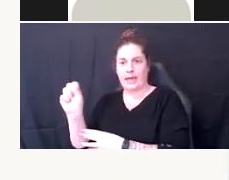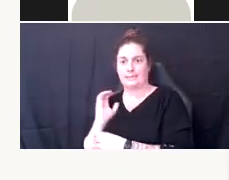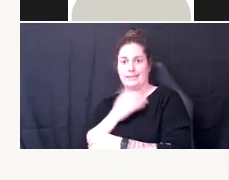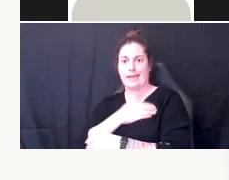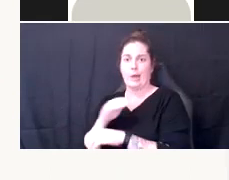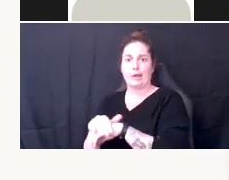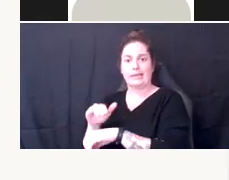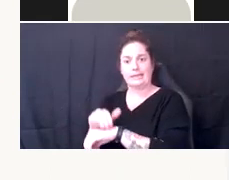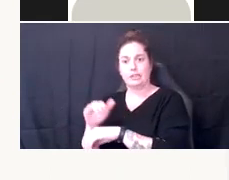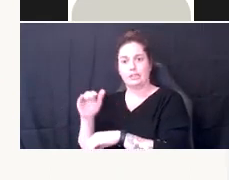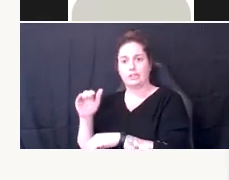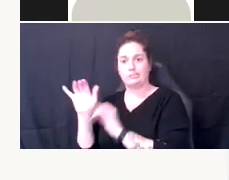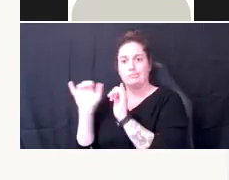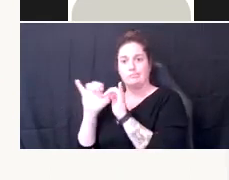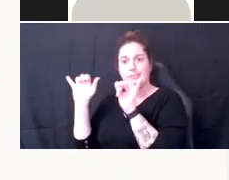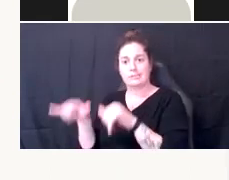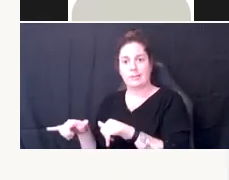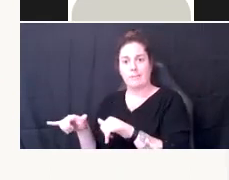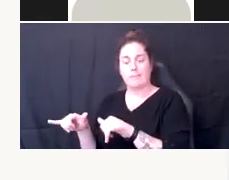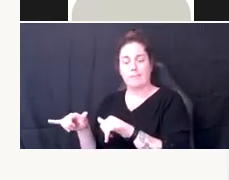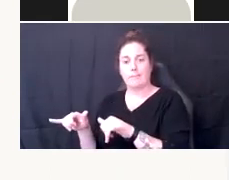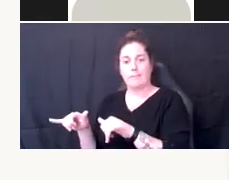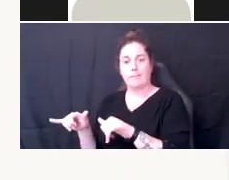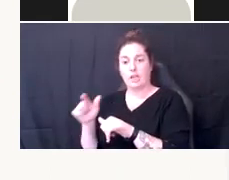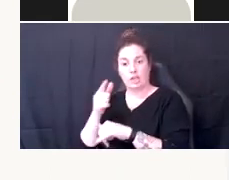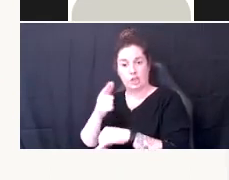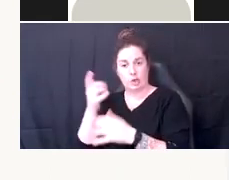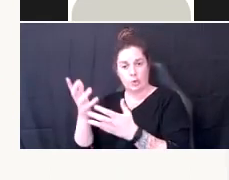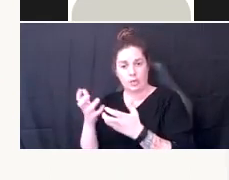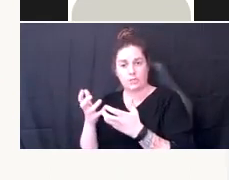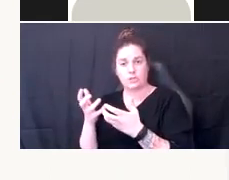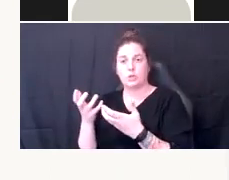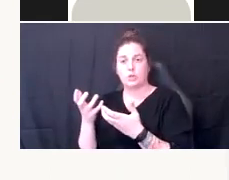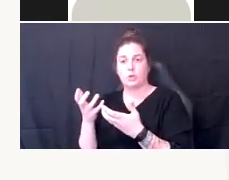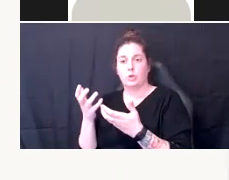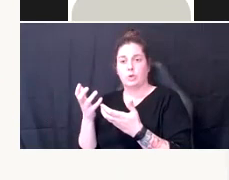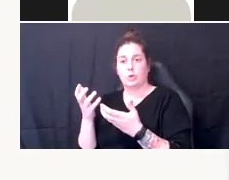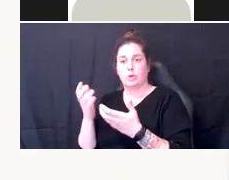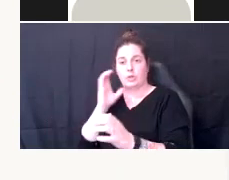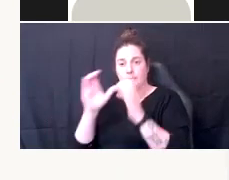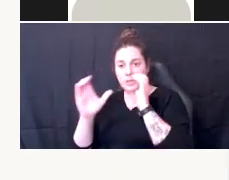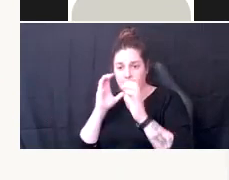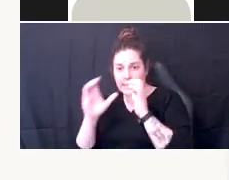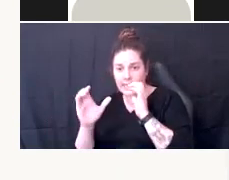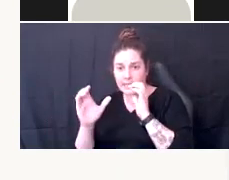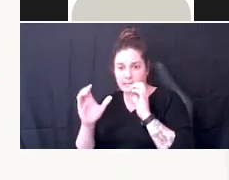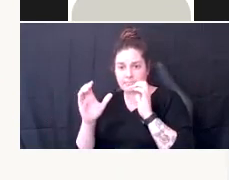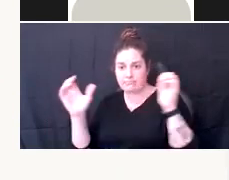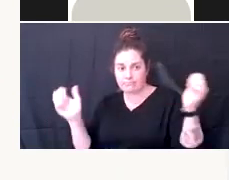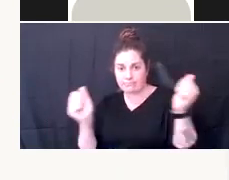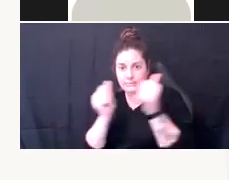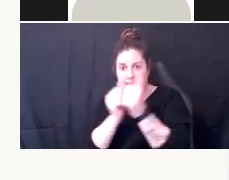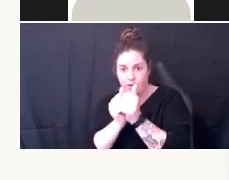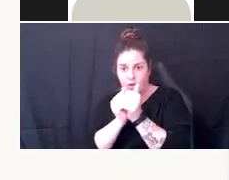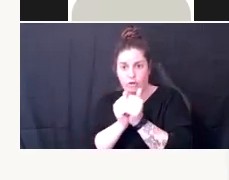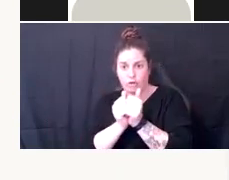British system, and you want to communicate about the work that you're doing.